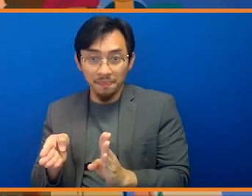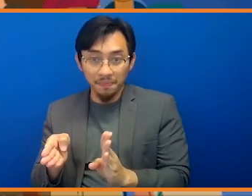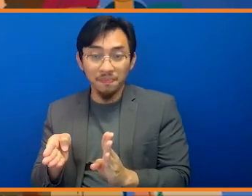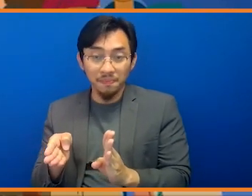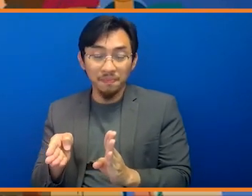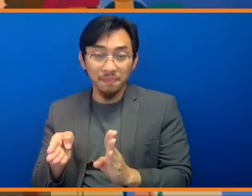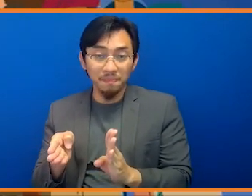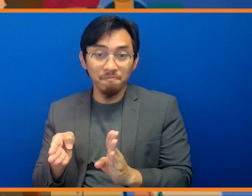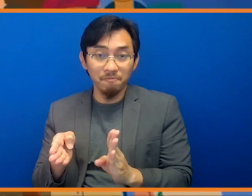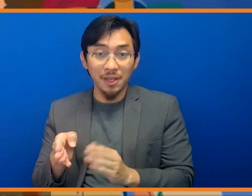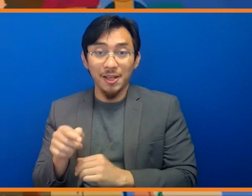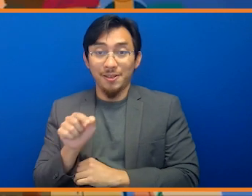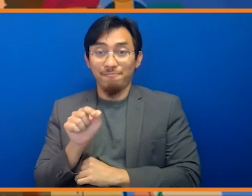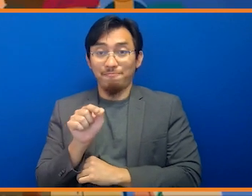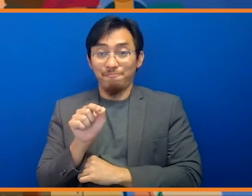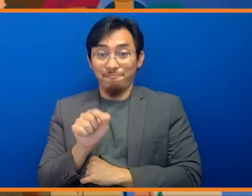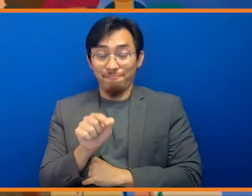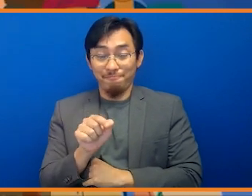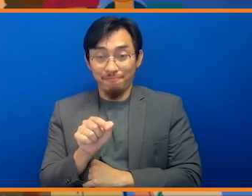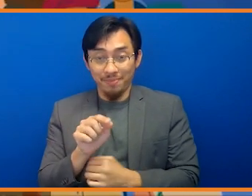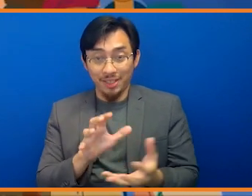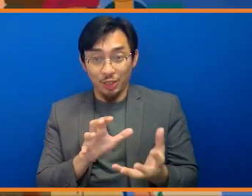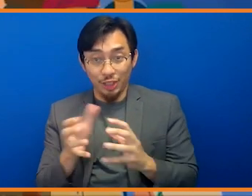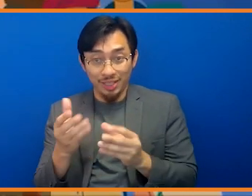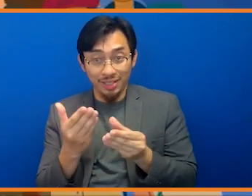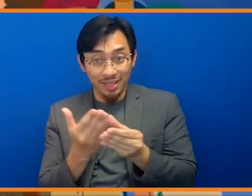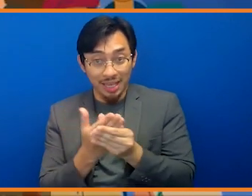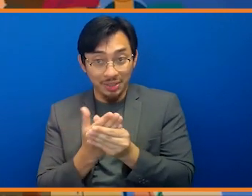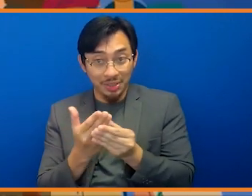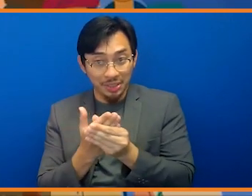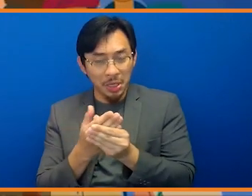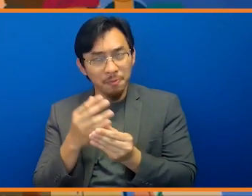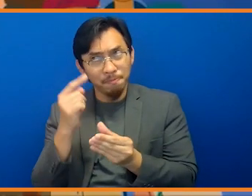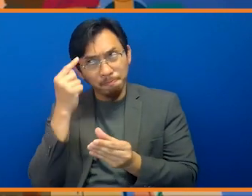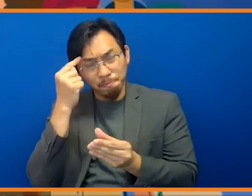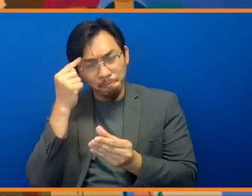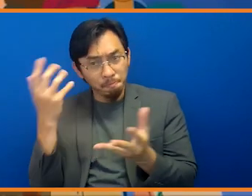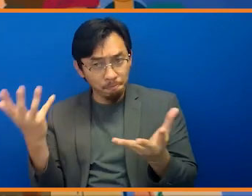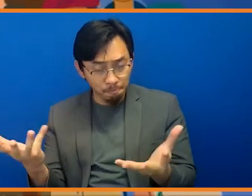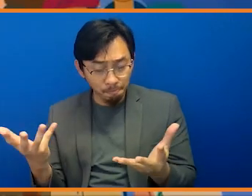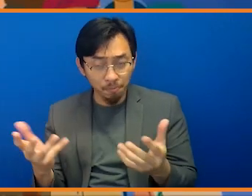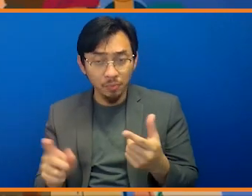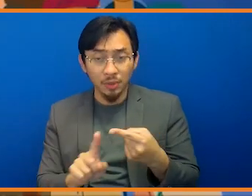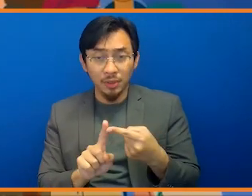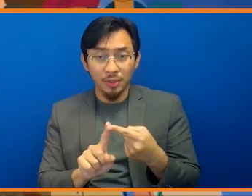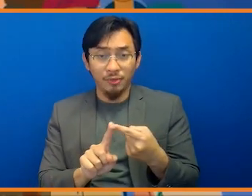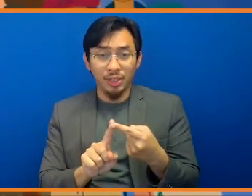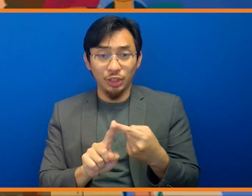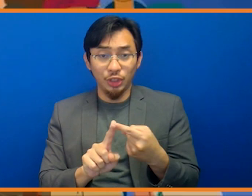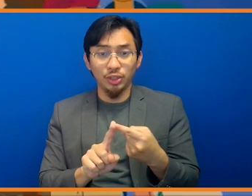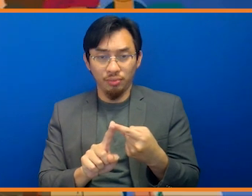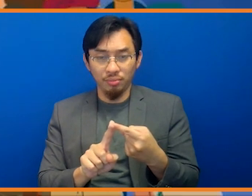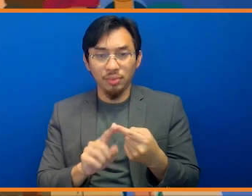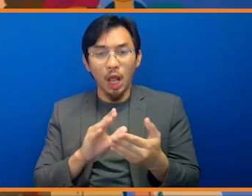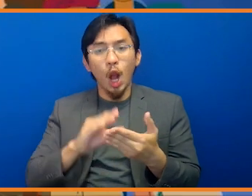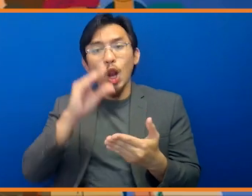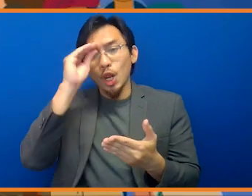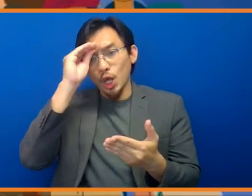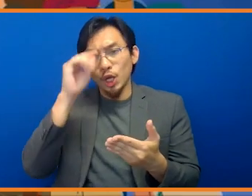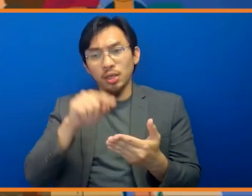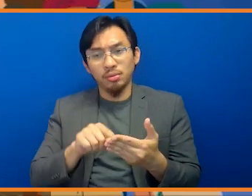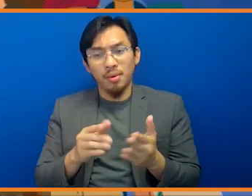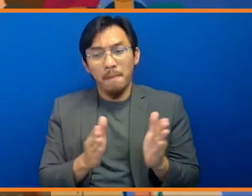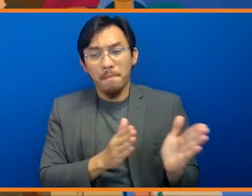Under these circumstances, disaster archives are expected to, first, be present lesson